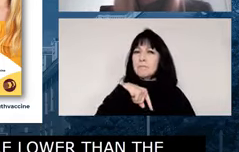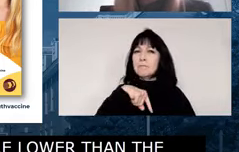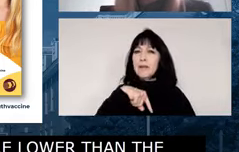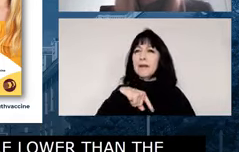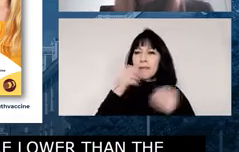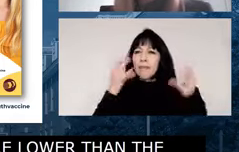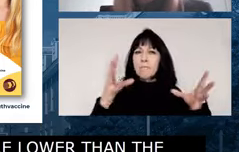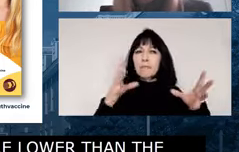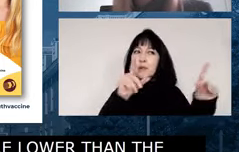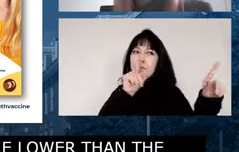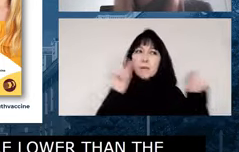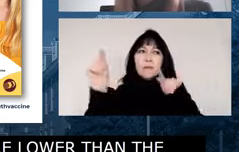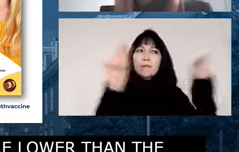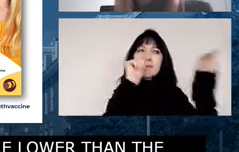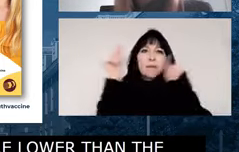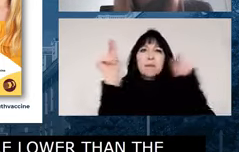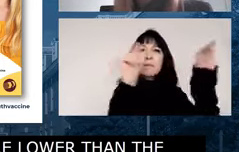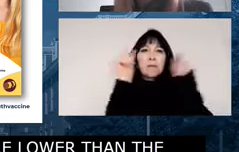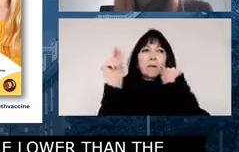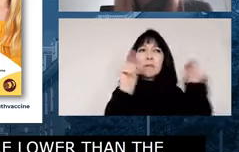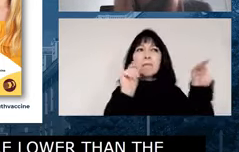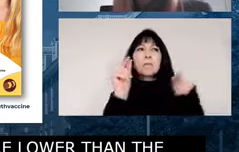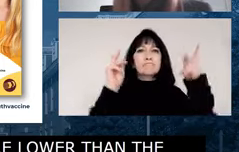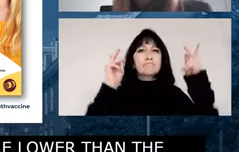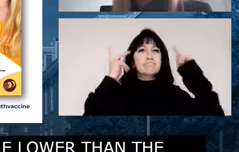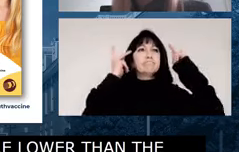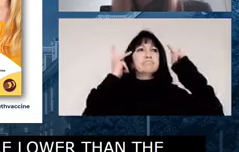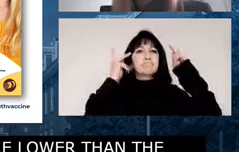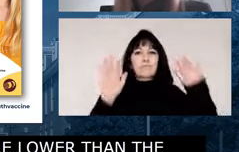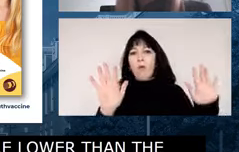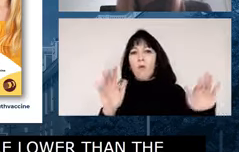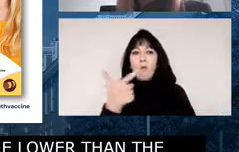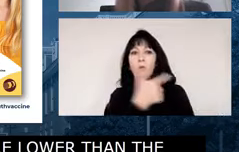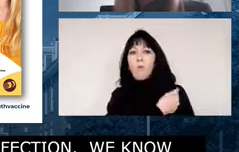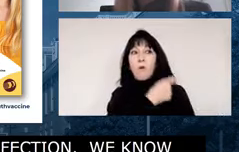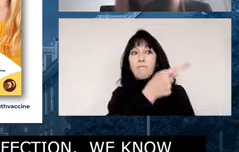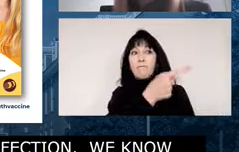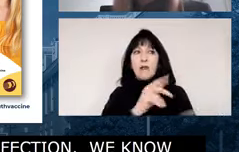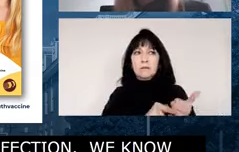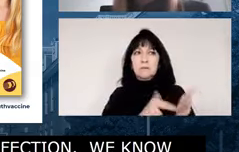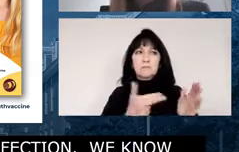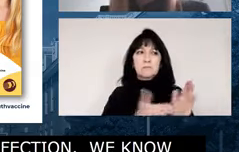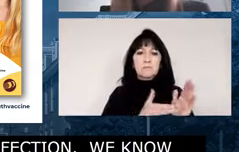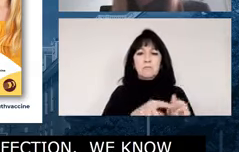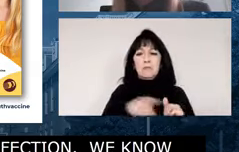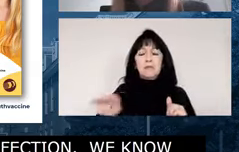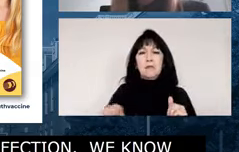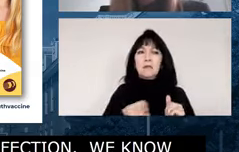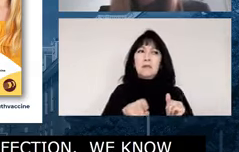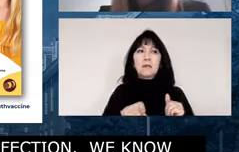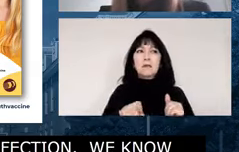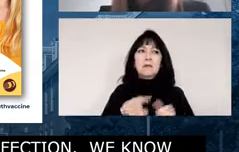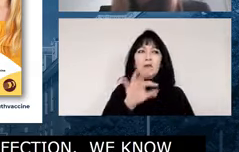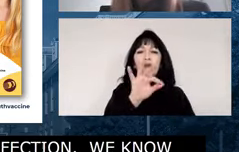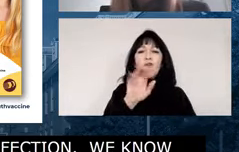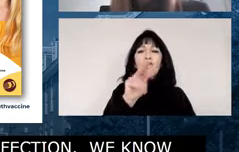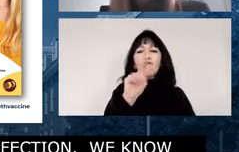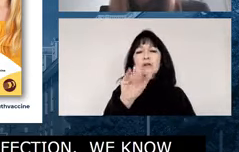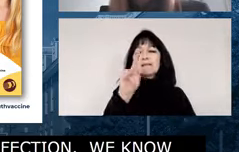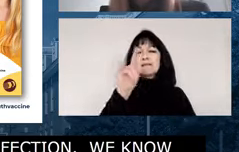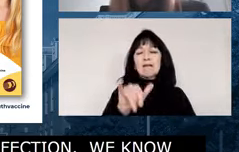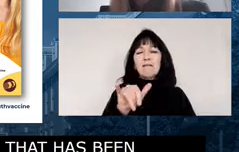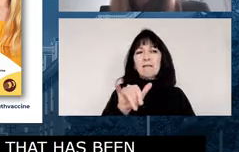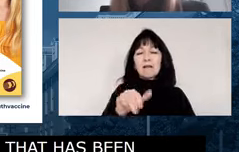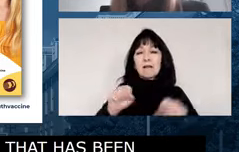been perpetuated is that the vaccine can cause reproductive or fertility issues. And I really